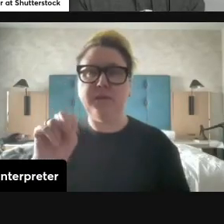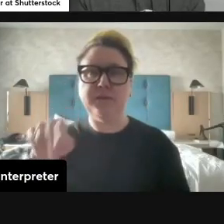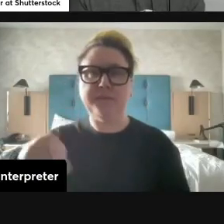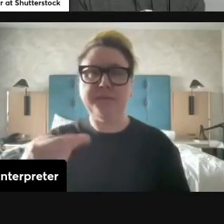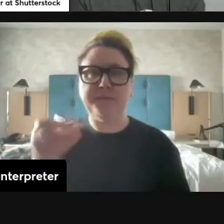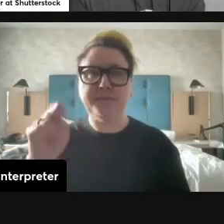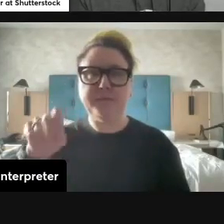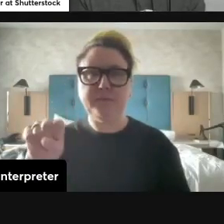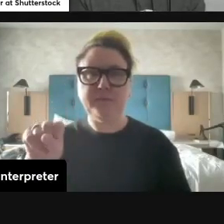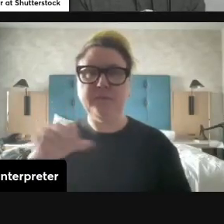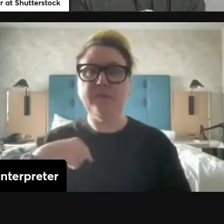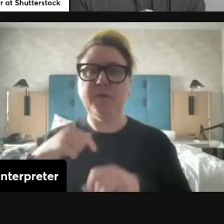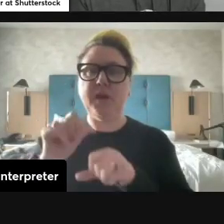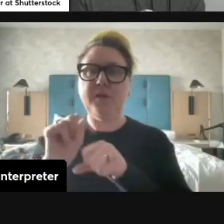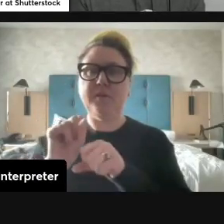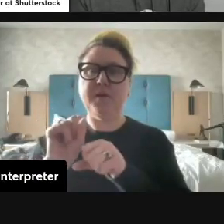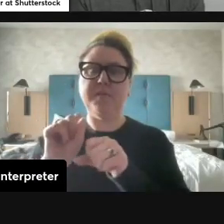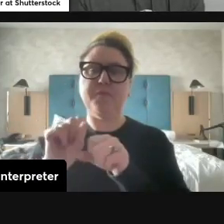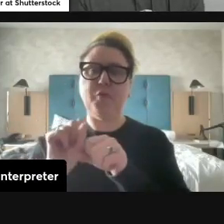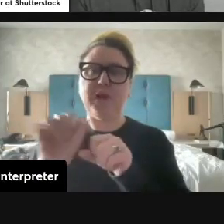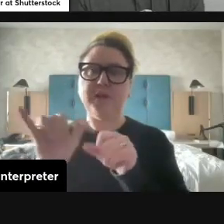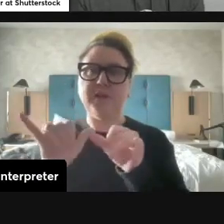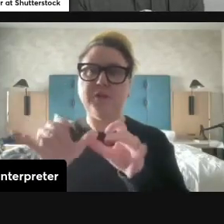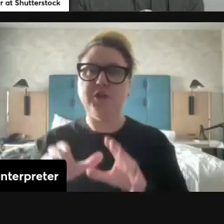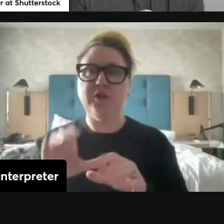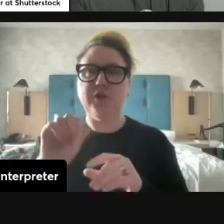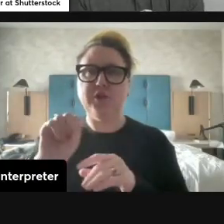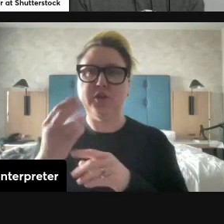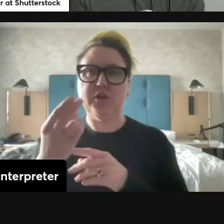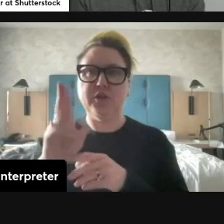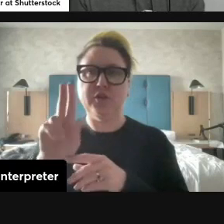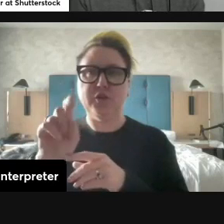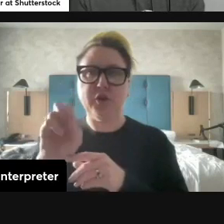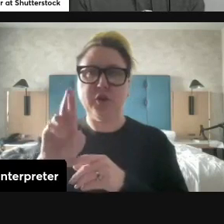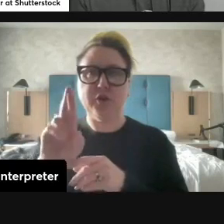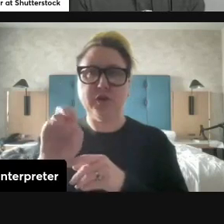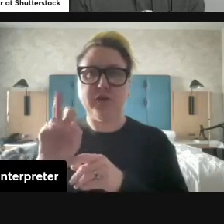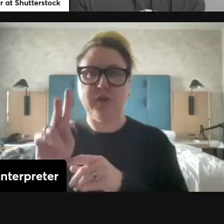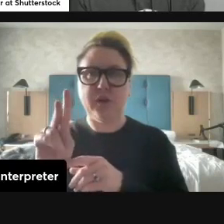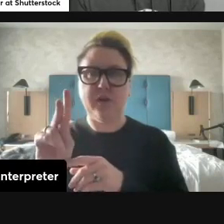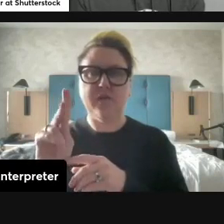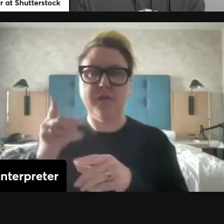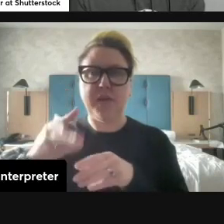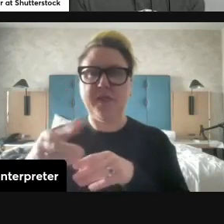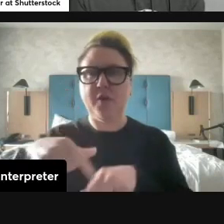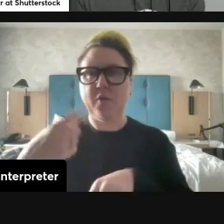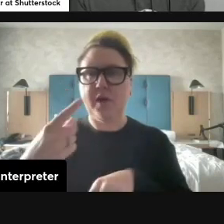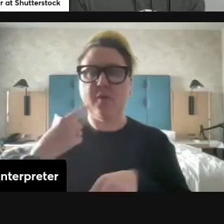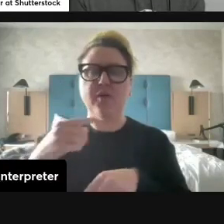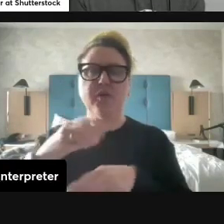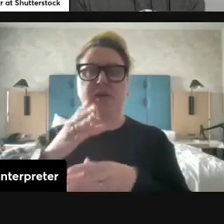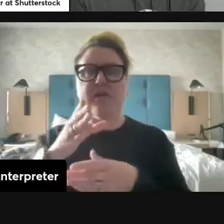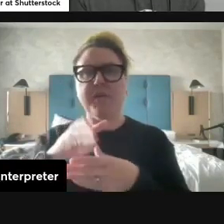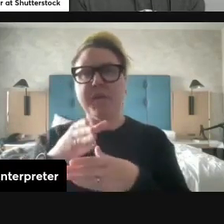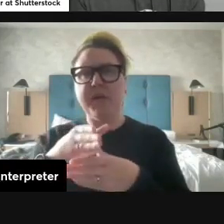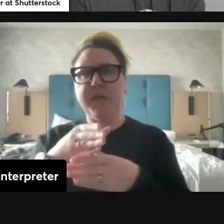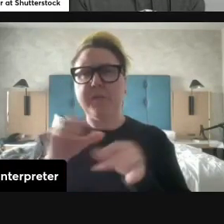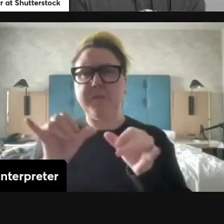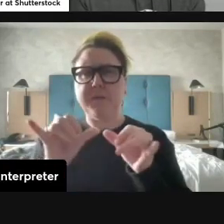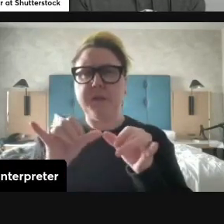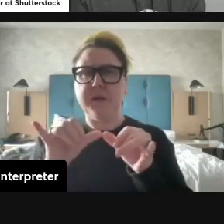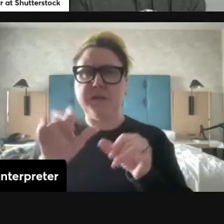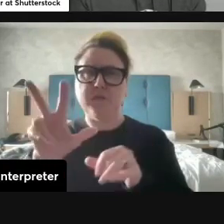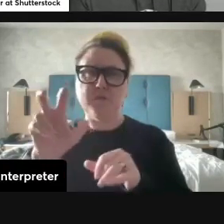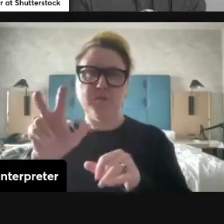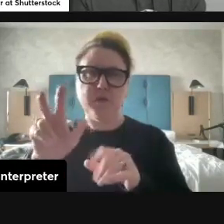am an engineer at Shutterstock. I've been there quite a while. If you're not familiar with Shutterstock, we're mid-sized company. We have about 300 people in